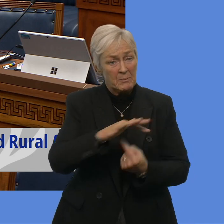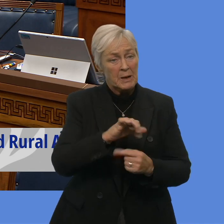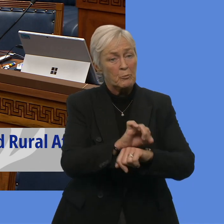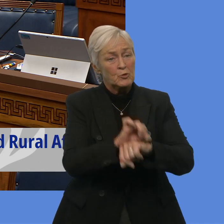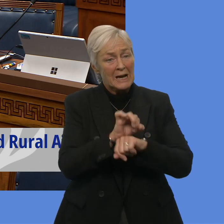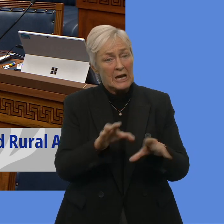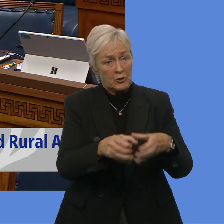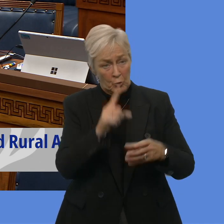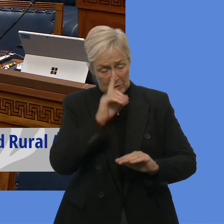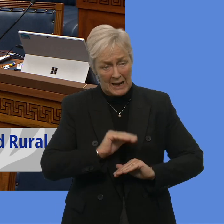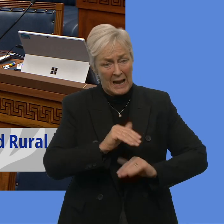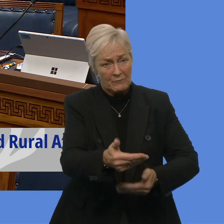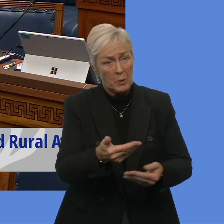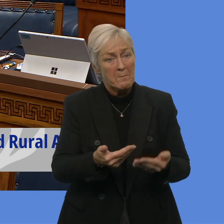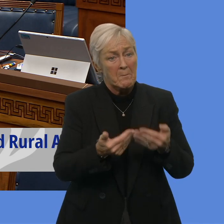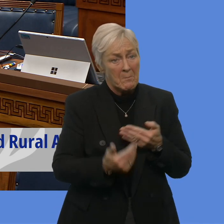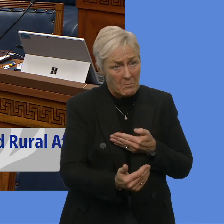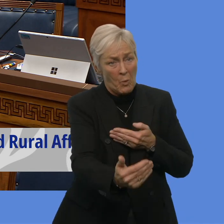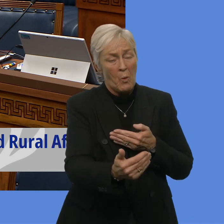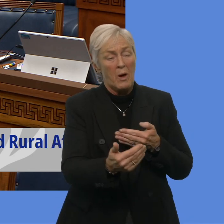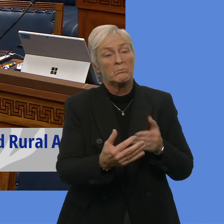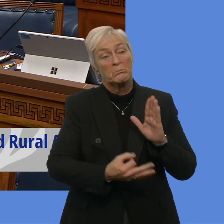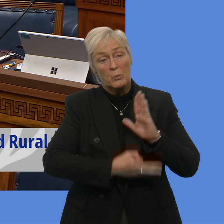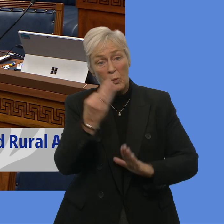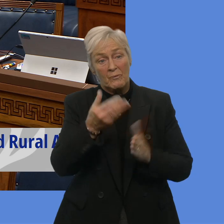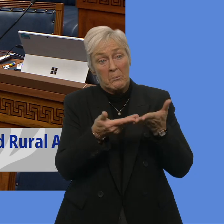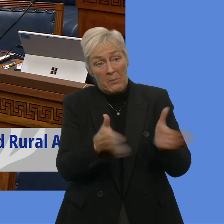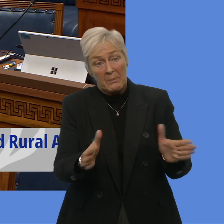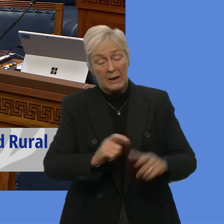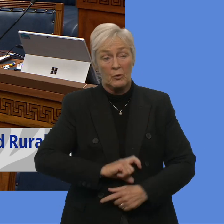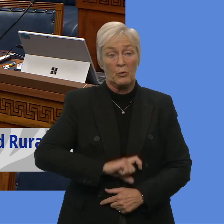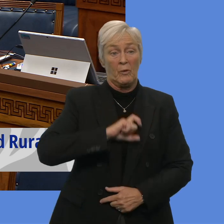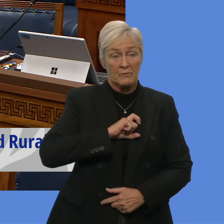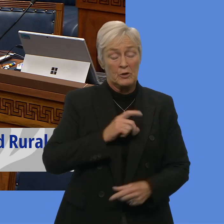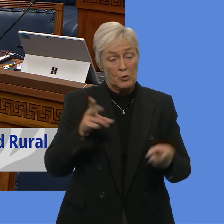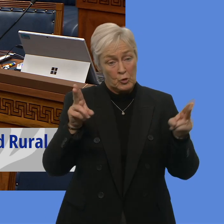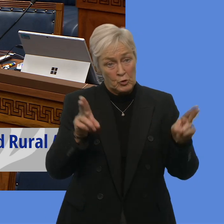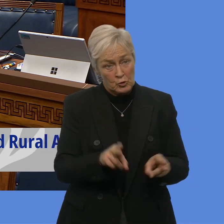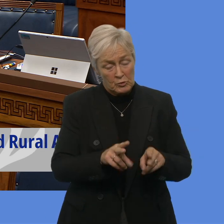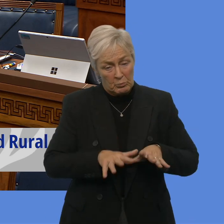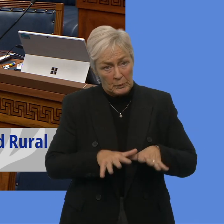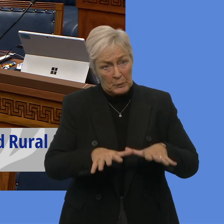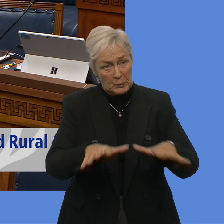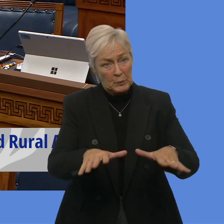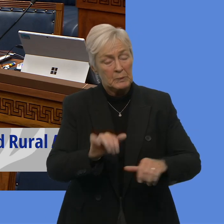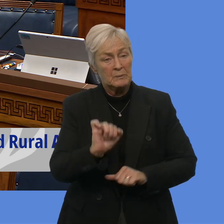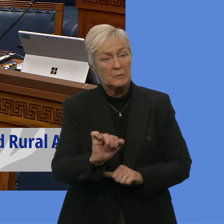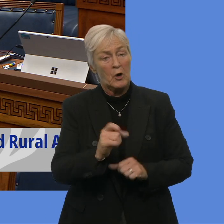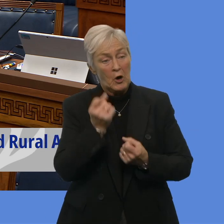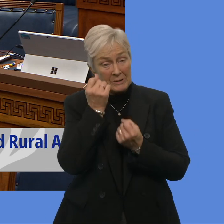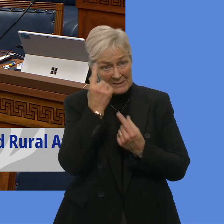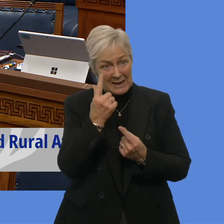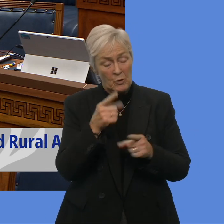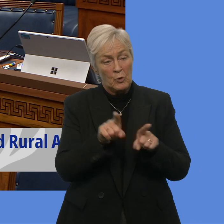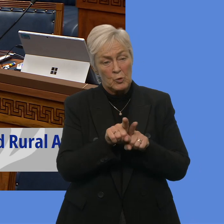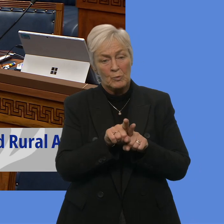could deliver this and more, including improved public confidence in our governance arrangements and a reduction in environmental degradation. I do understand the concerns